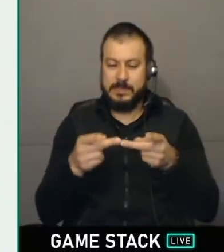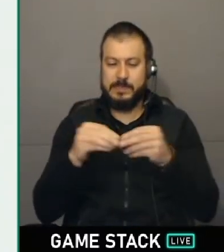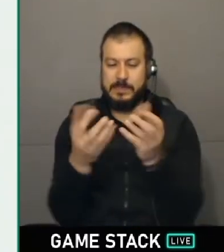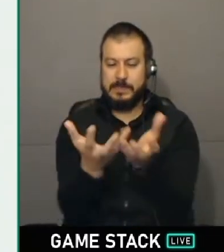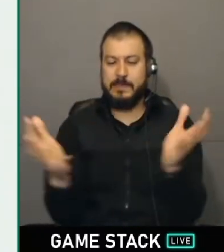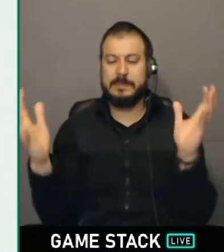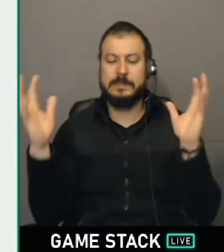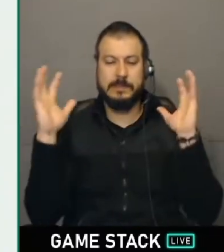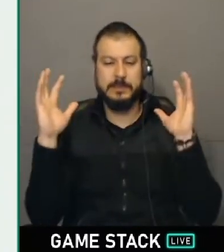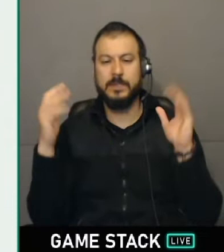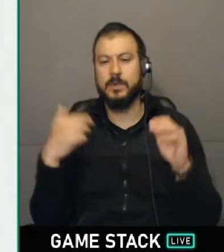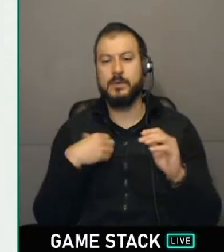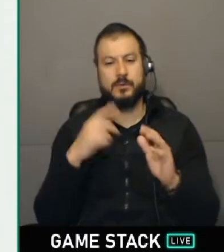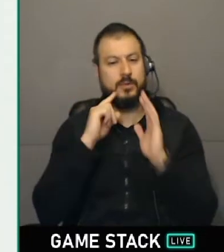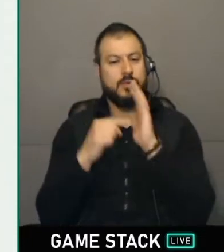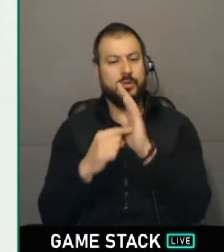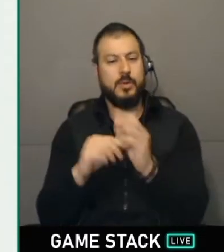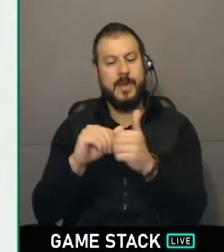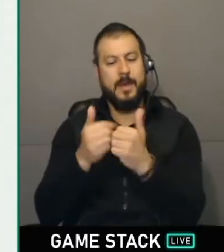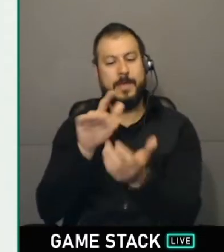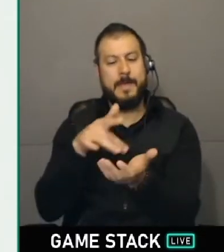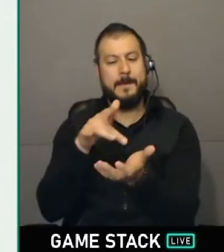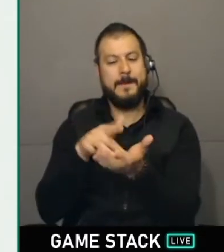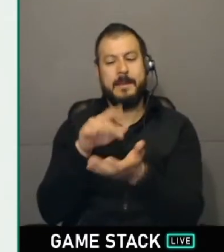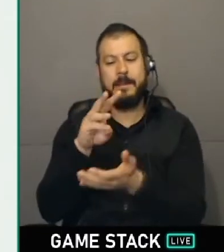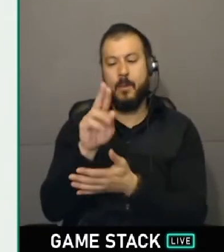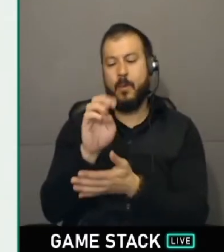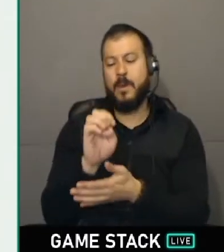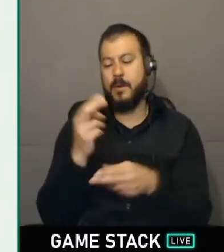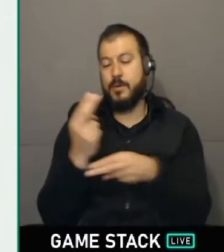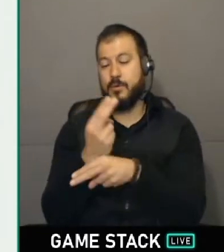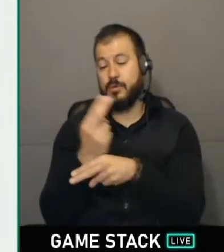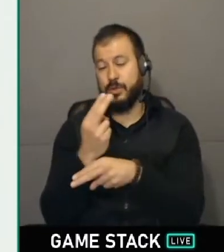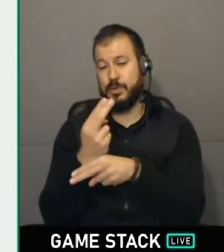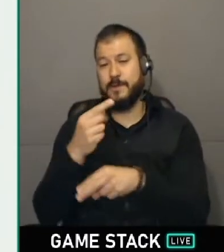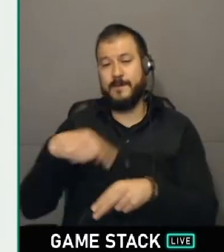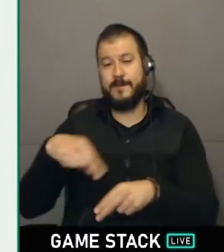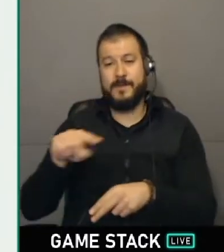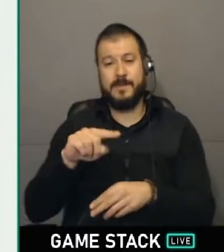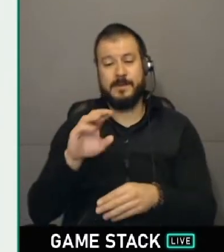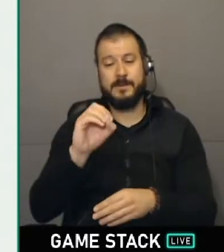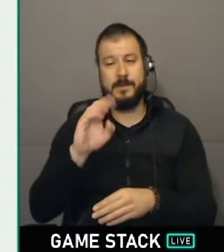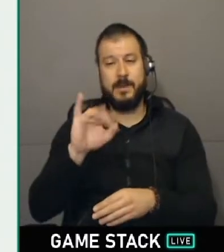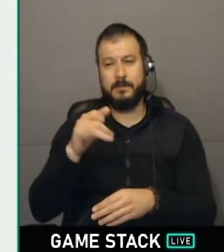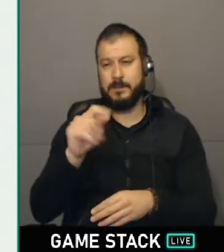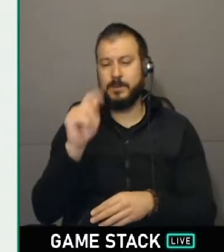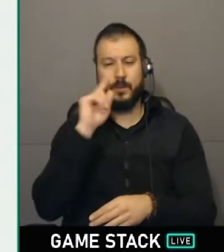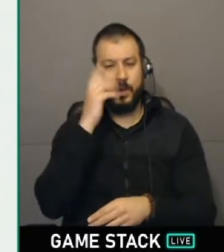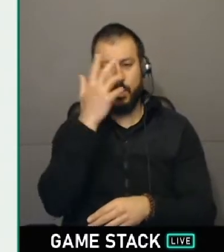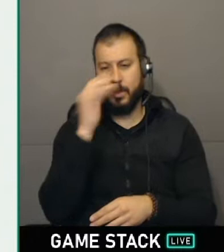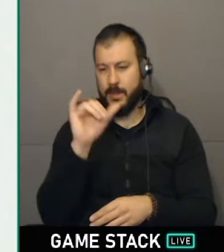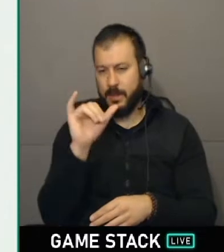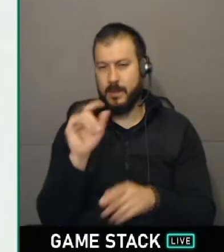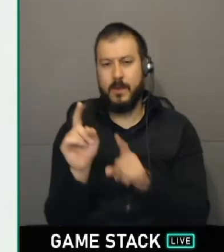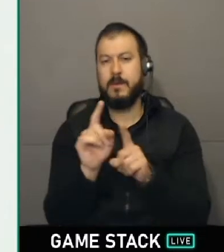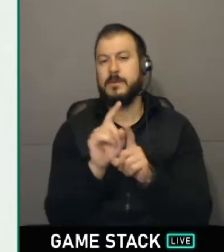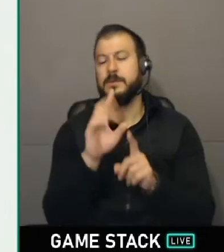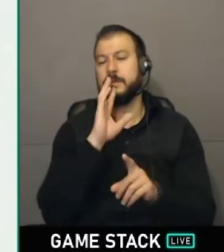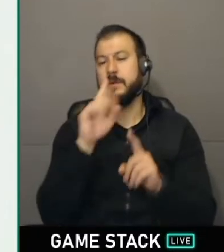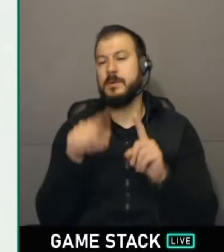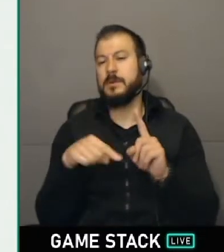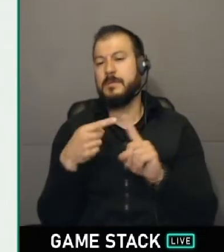how the middleware usage of these objects look like. And then we'll also talk about how you can